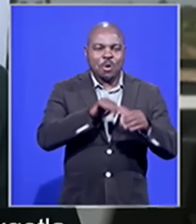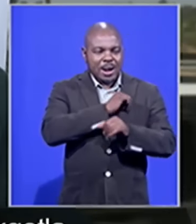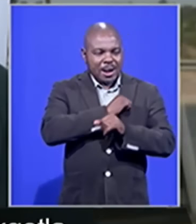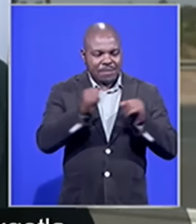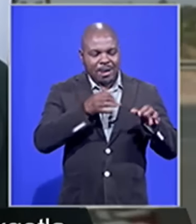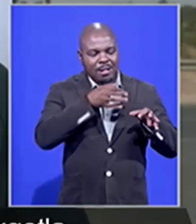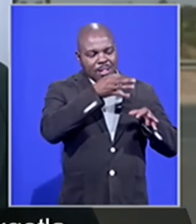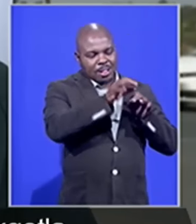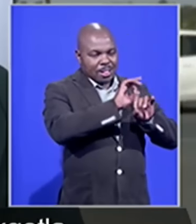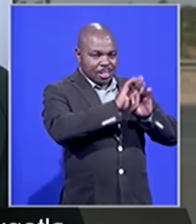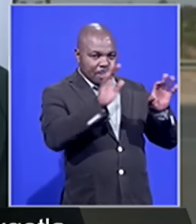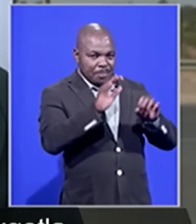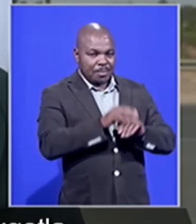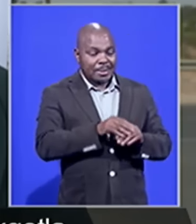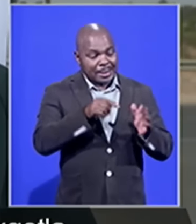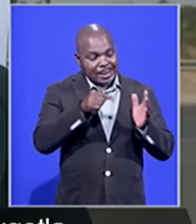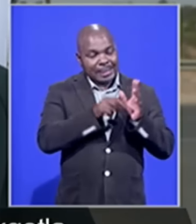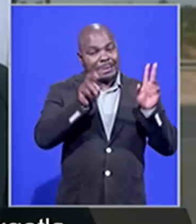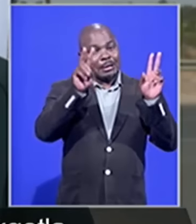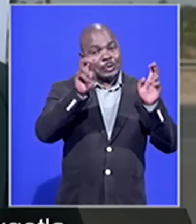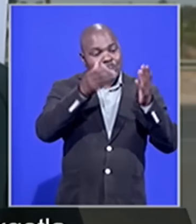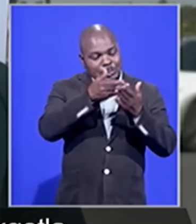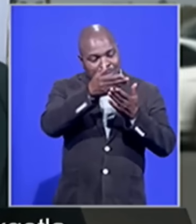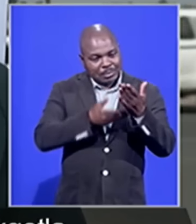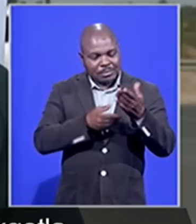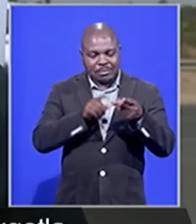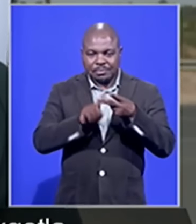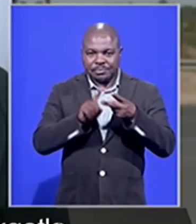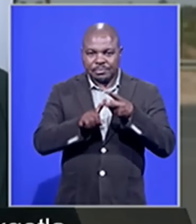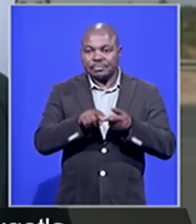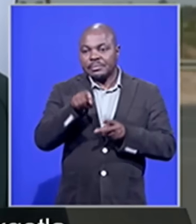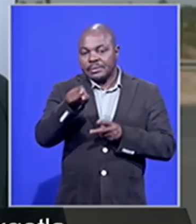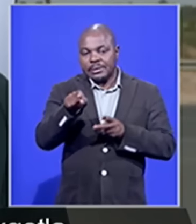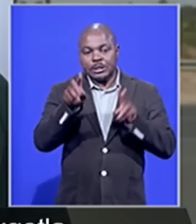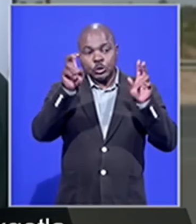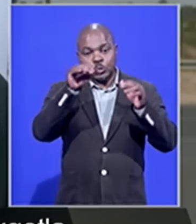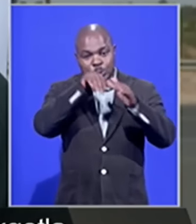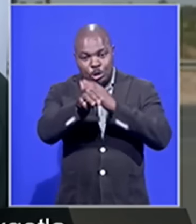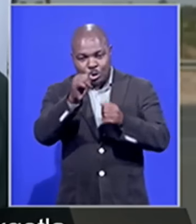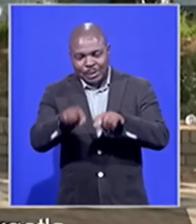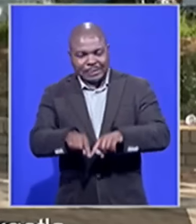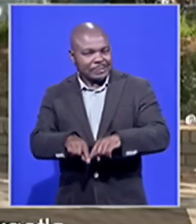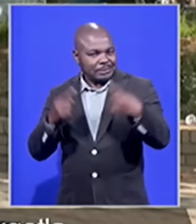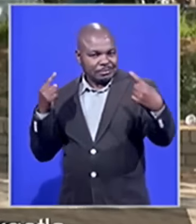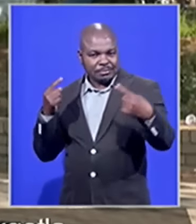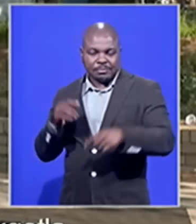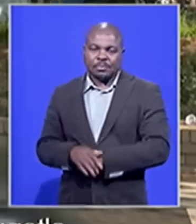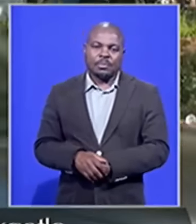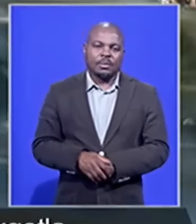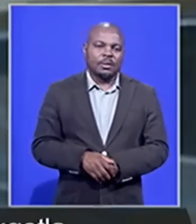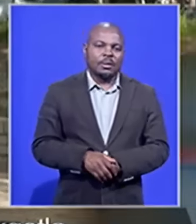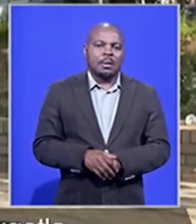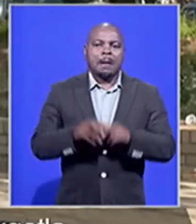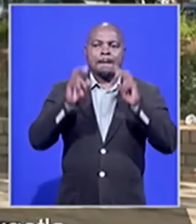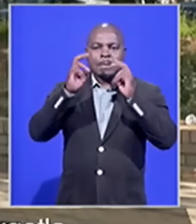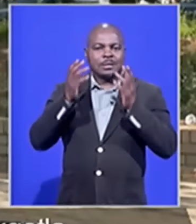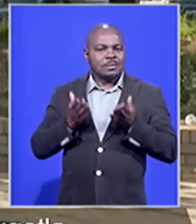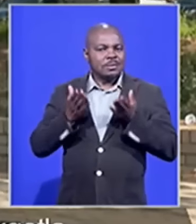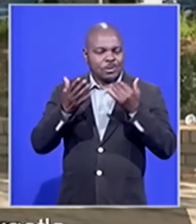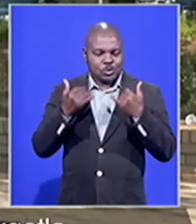sentle gore kgang e le mo ditokomaneng tse ga itsamaisane le kgang e ba yetseng go kgotlatshekelo. Khabagare ditirelo tsa dibese di